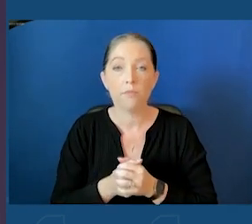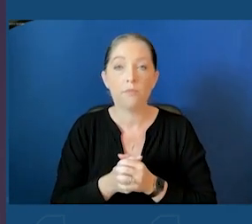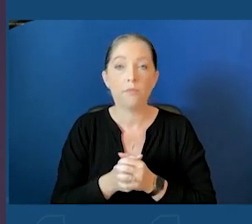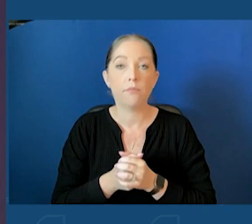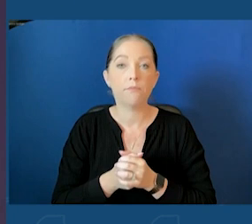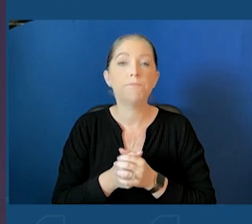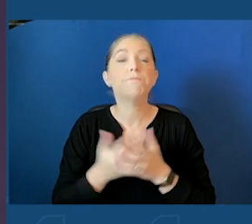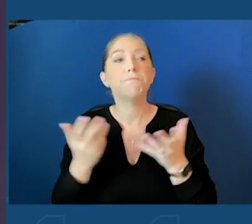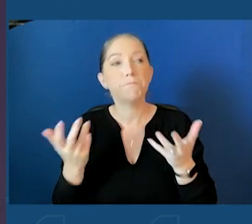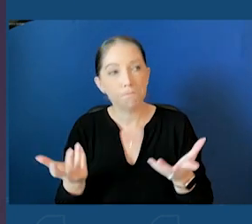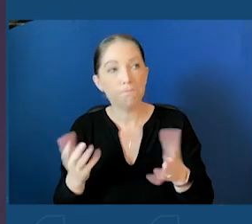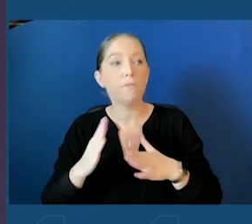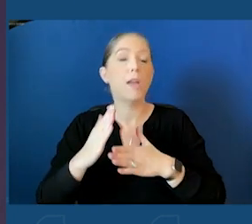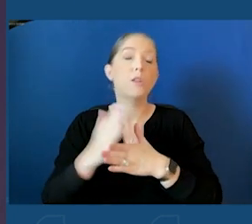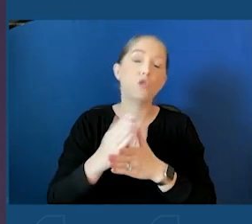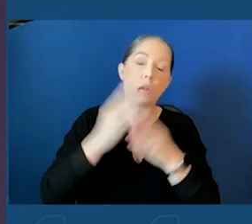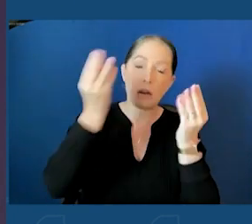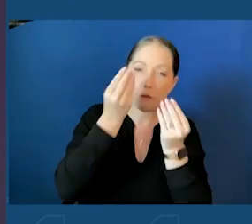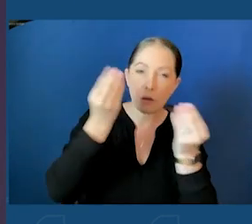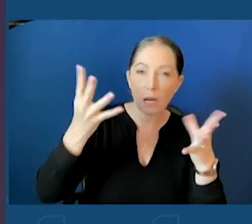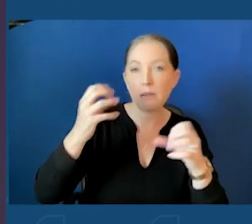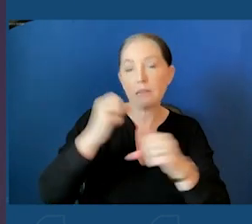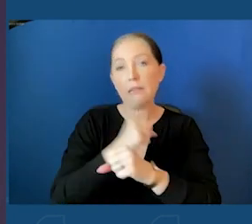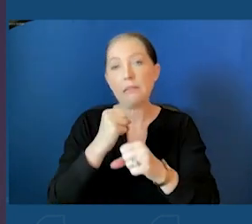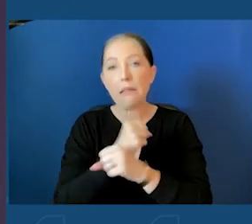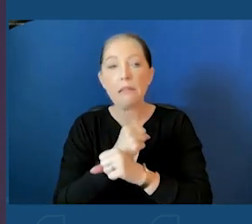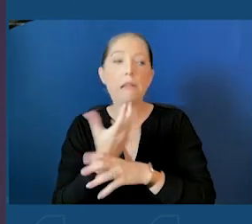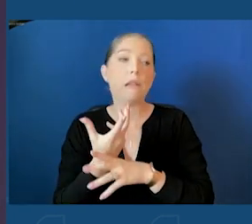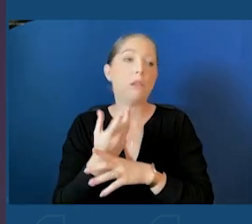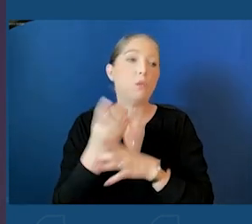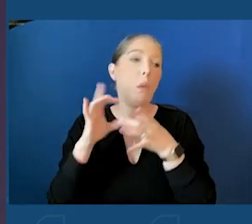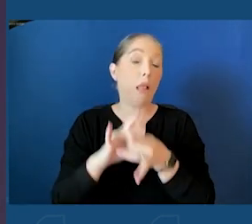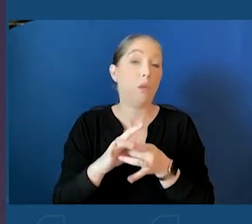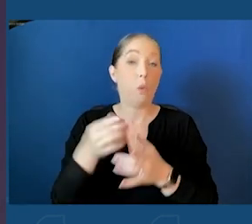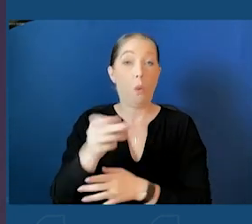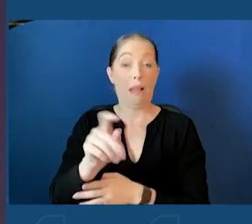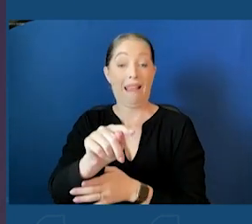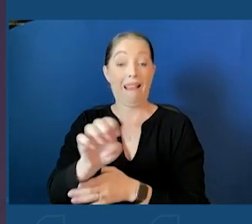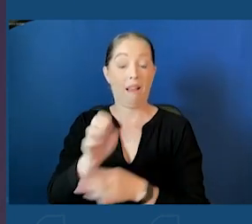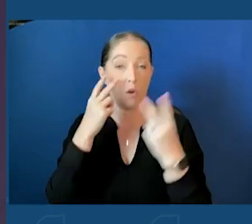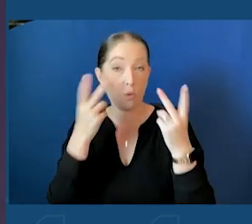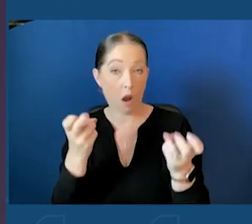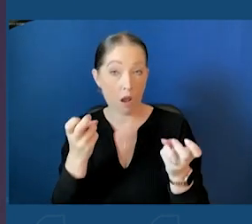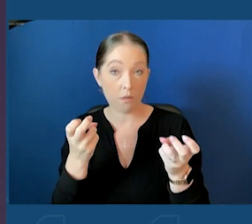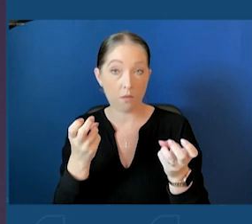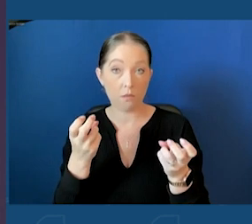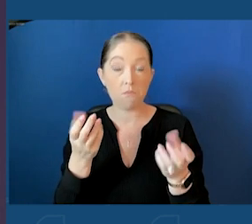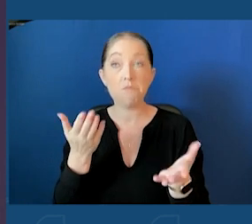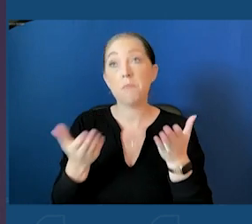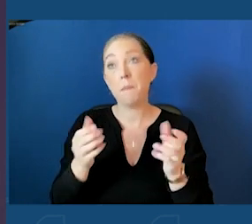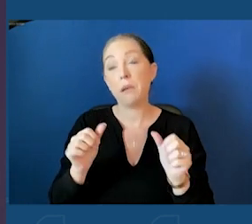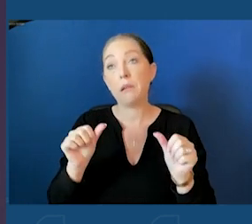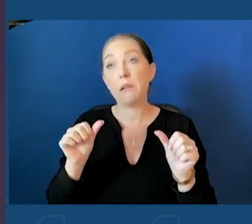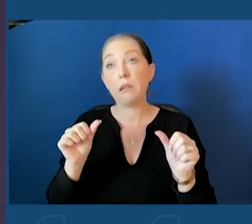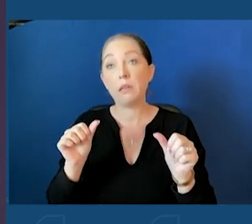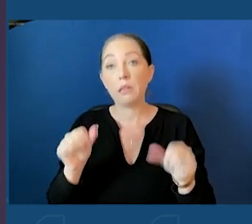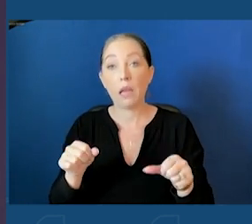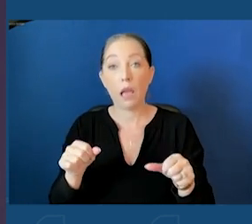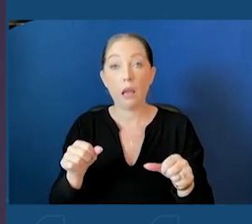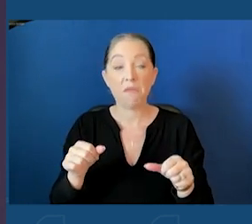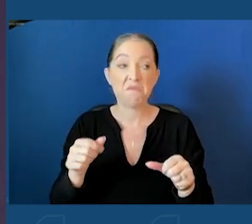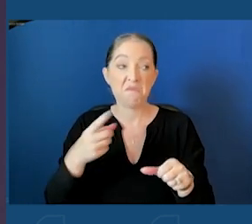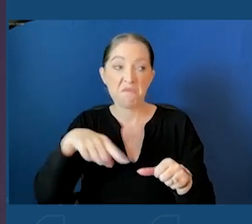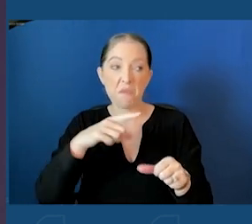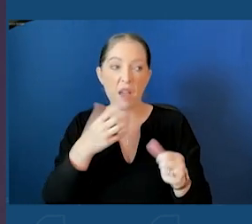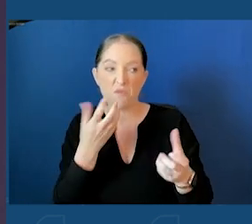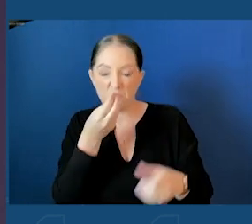and statistics about hate crimes on campus could be an examination that they don't want to do because it may put